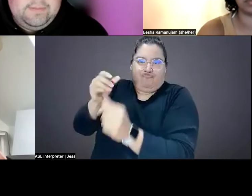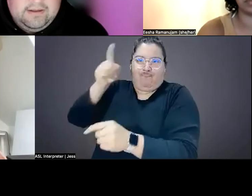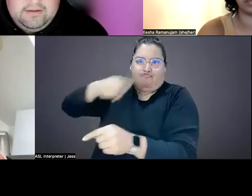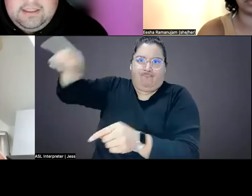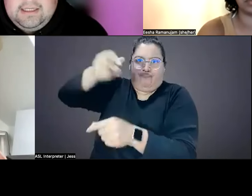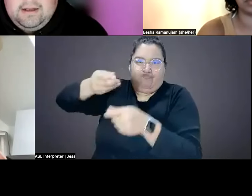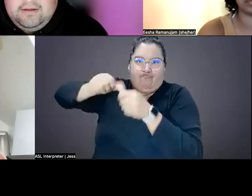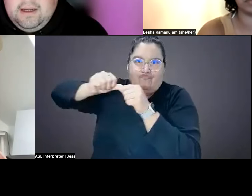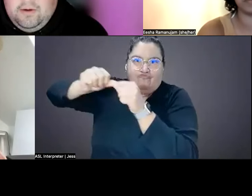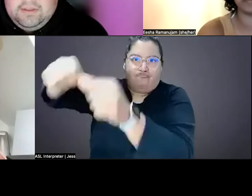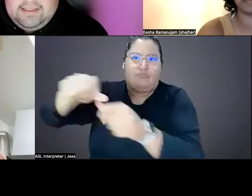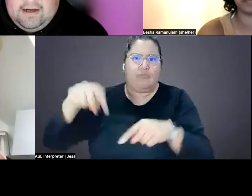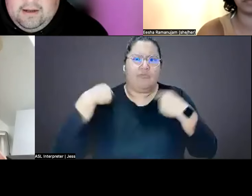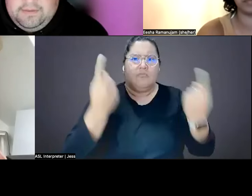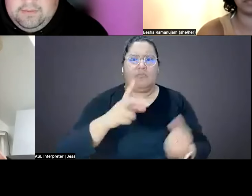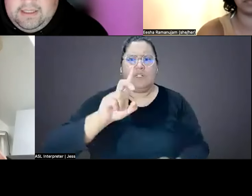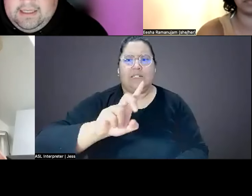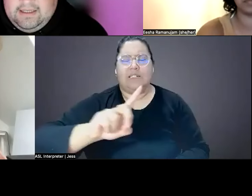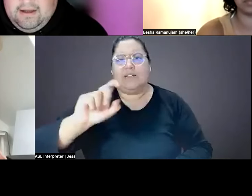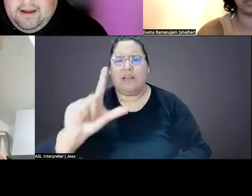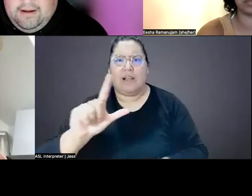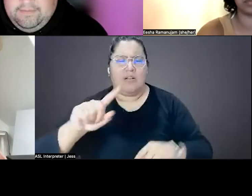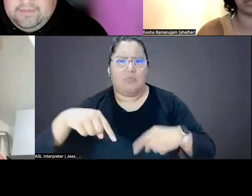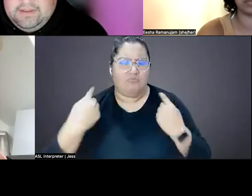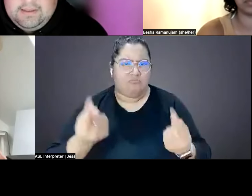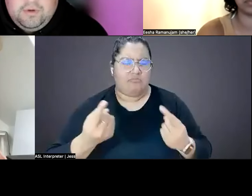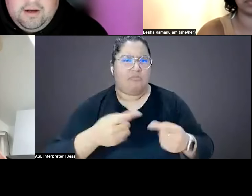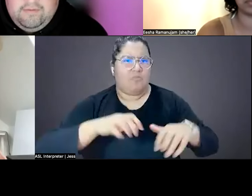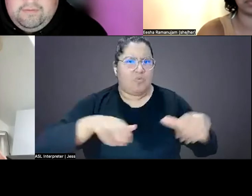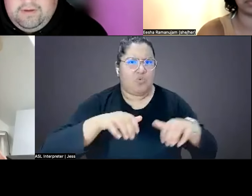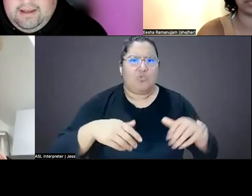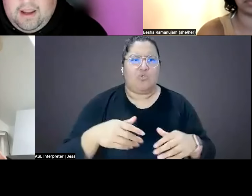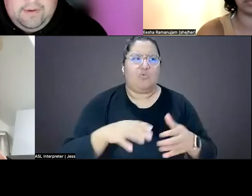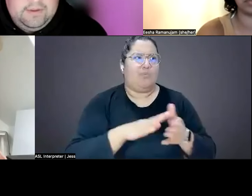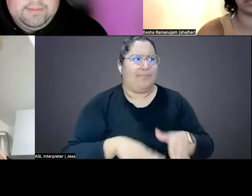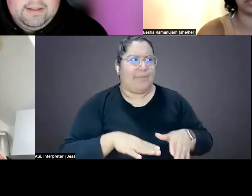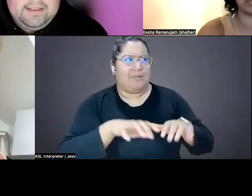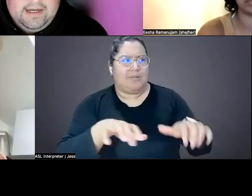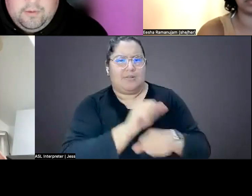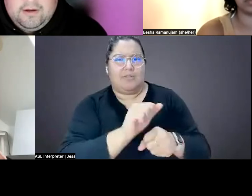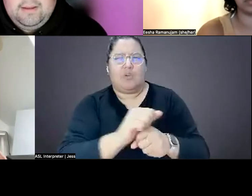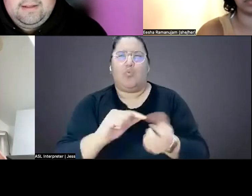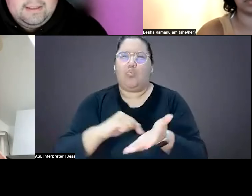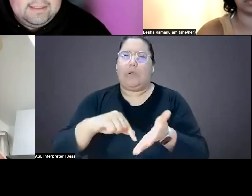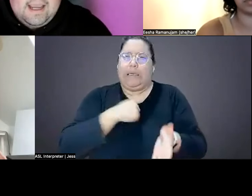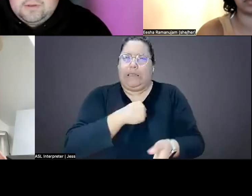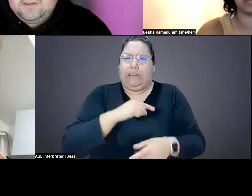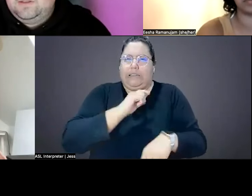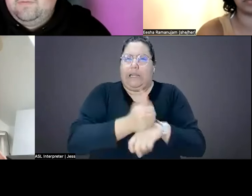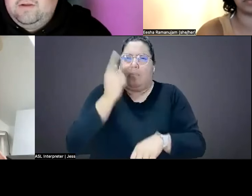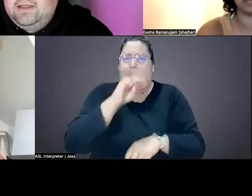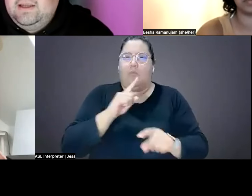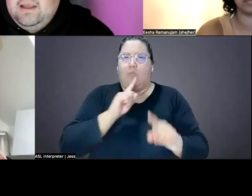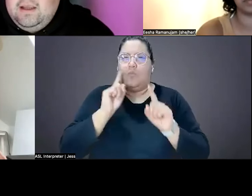of piecemeal. DDL was set up to be somewhat of a rapid response network that is now